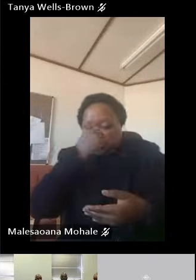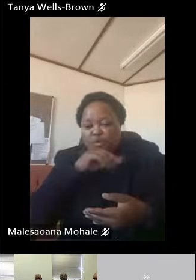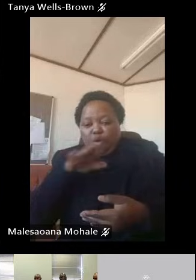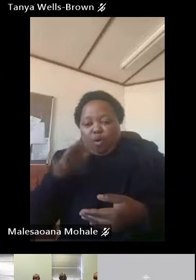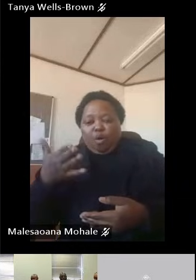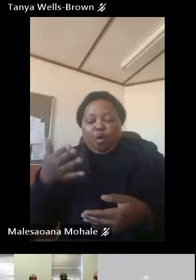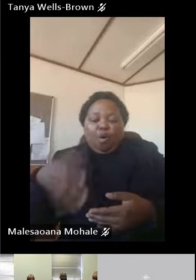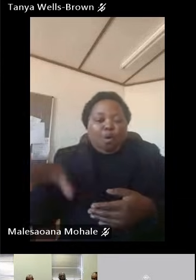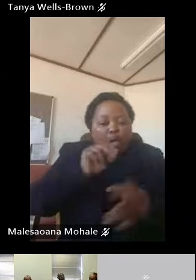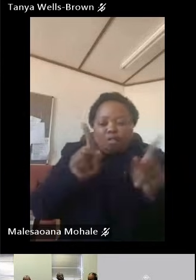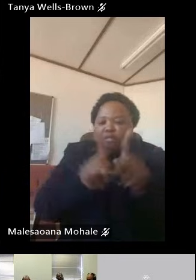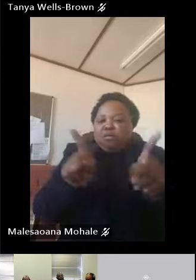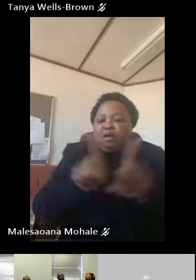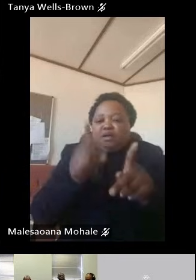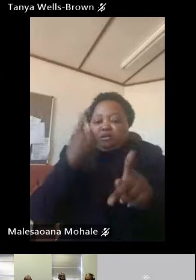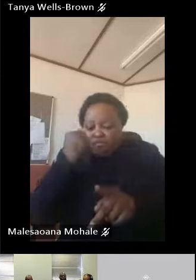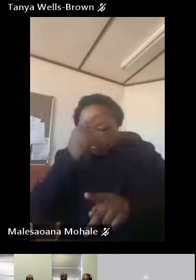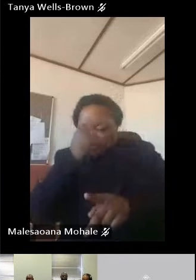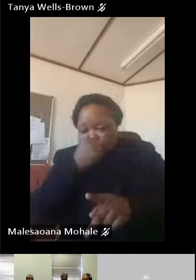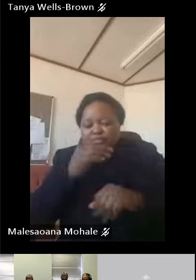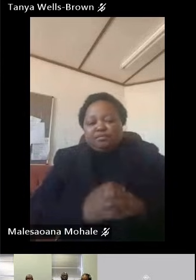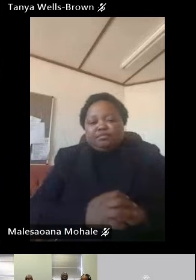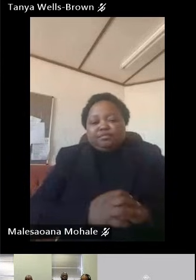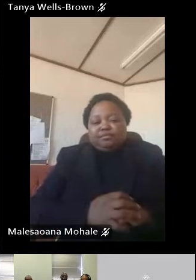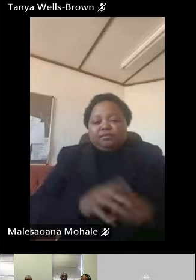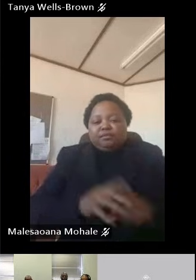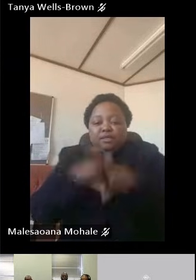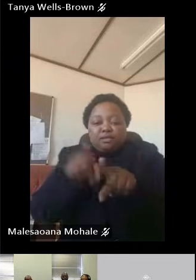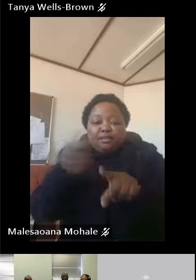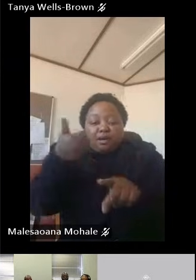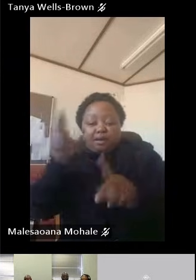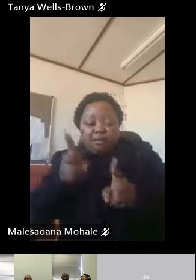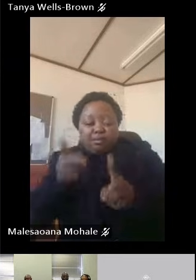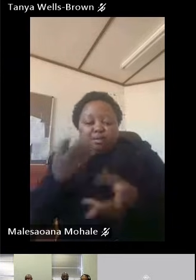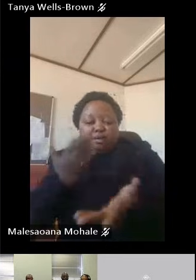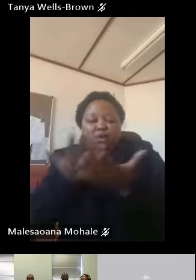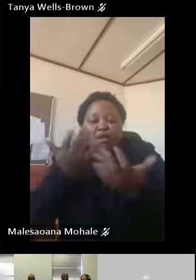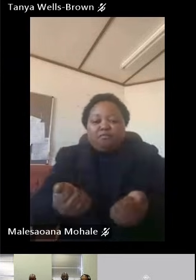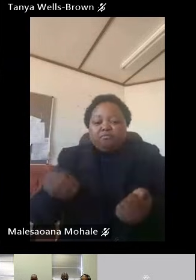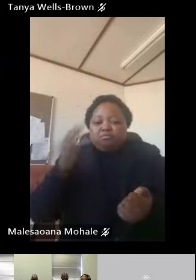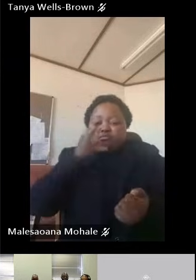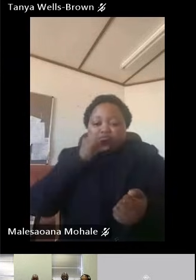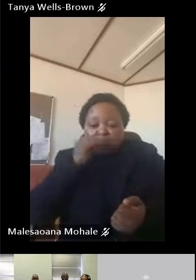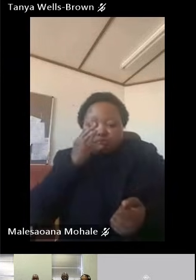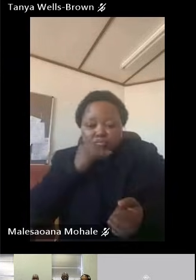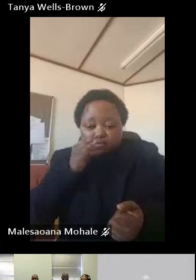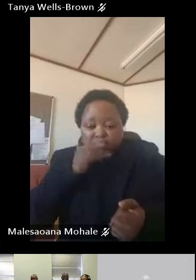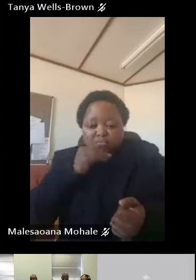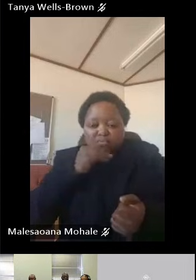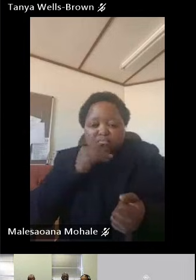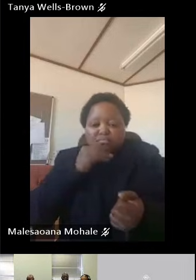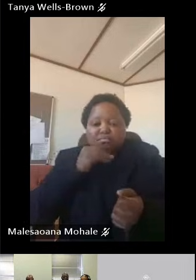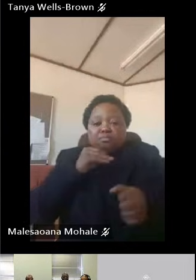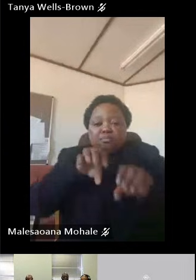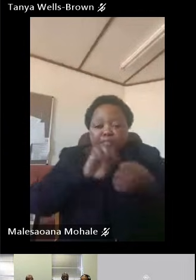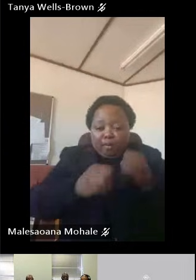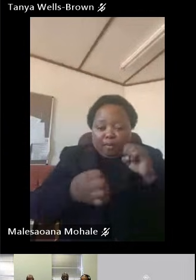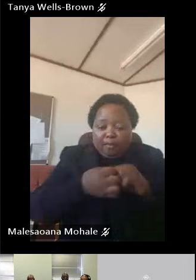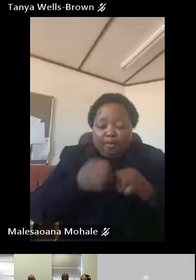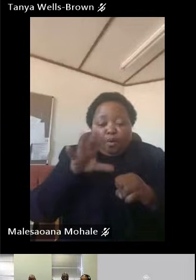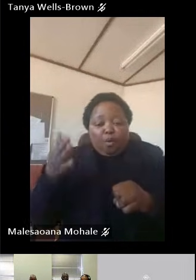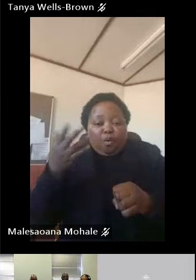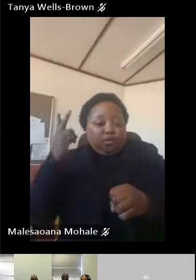visual impairment. Other people can have speech impairment or hearing impairment.